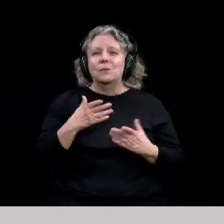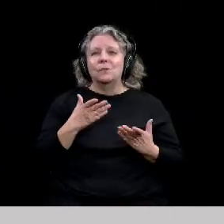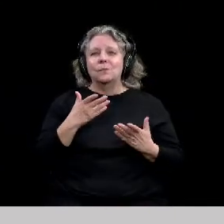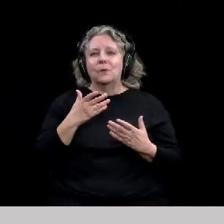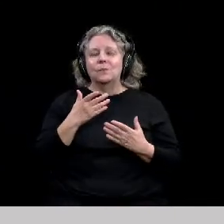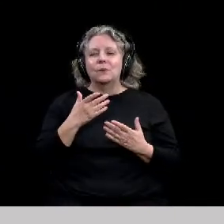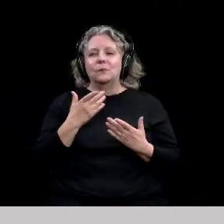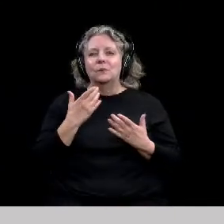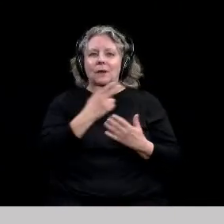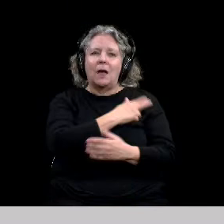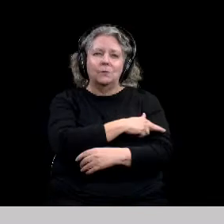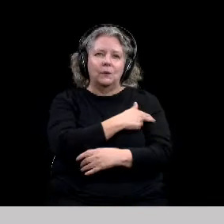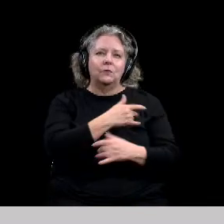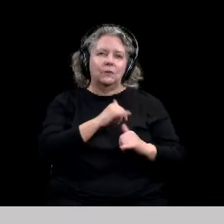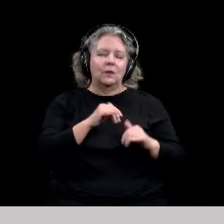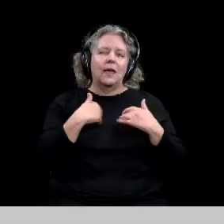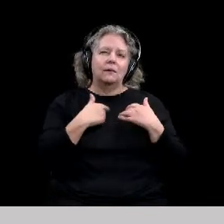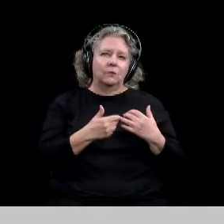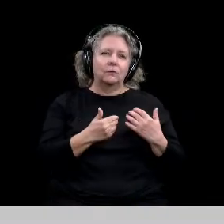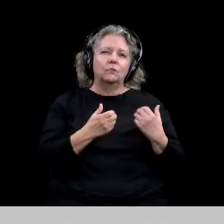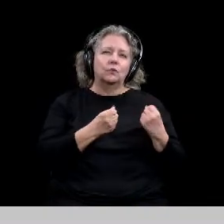only just rare death.